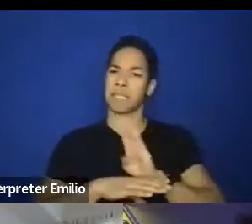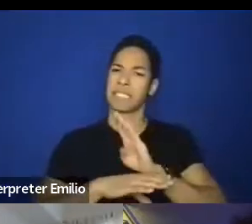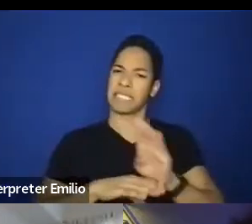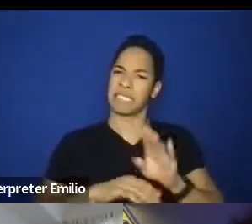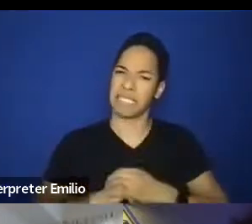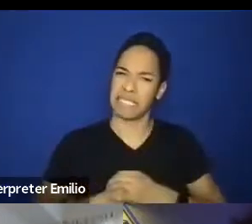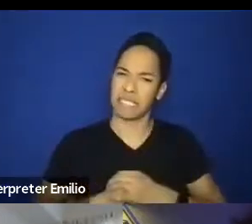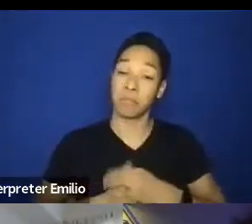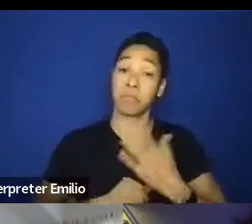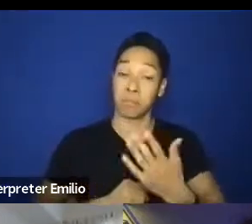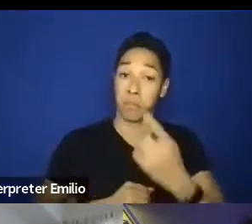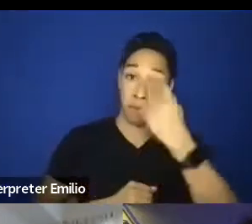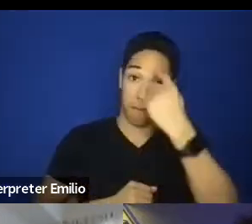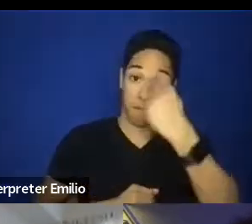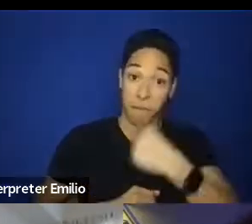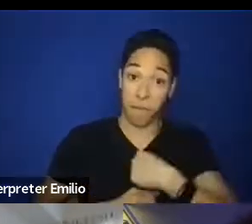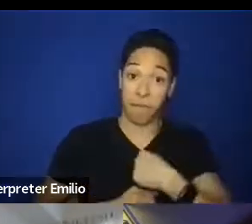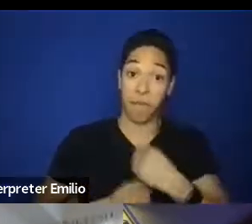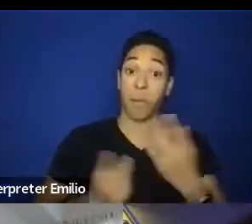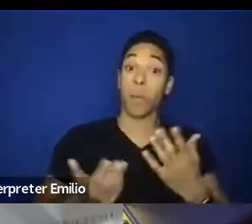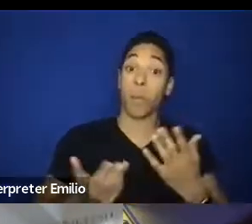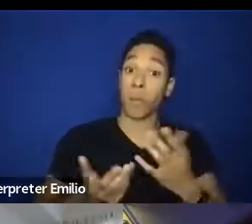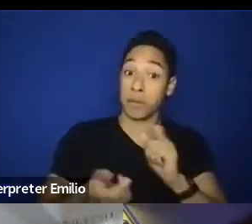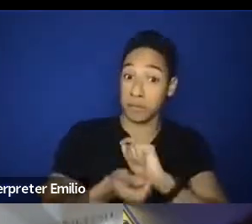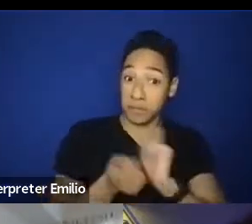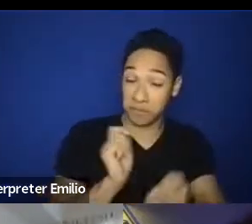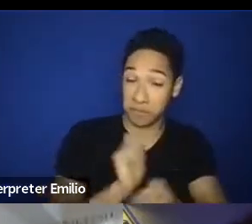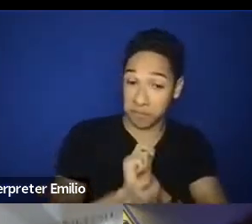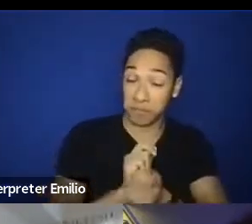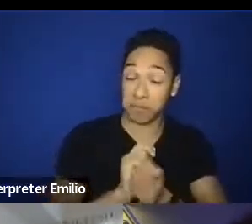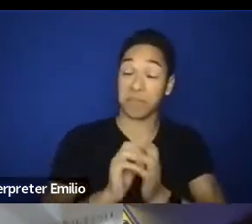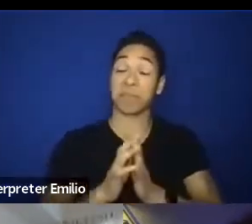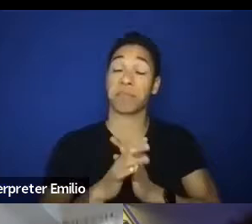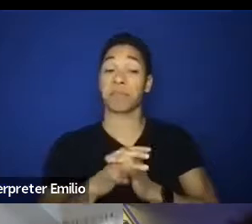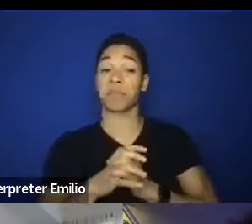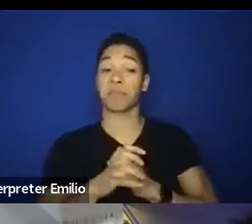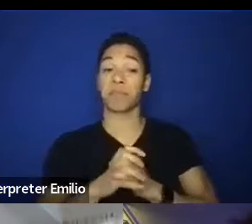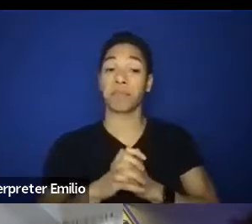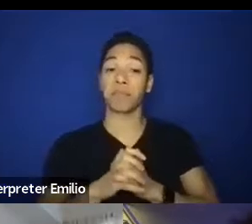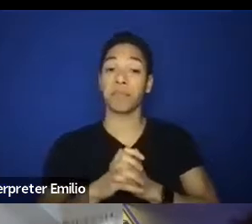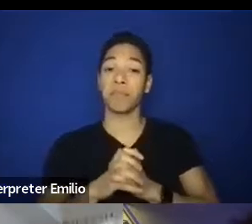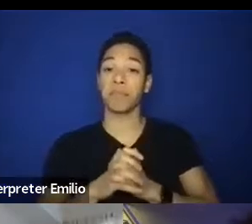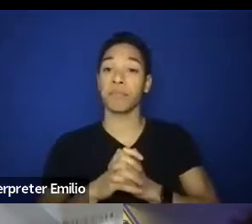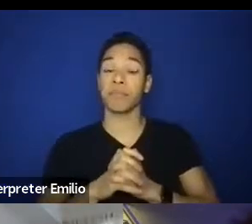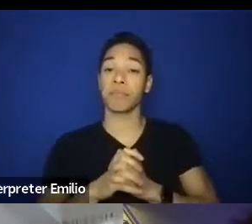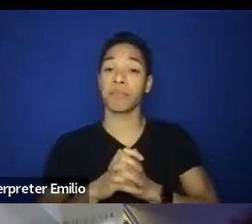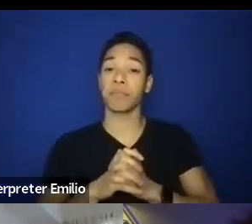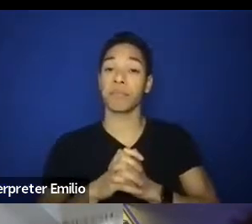changed for me throughout the years in terms of